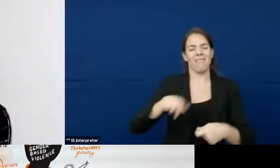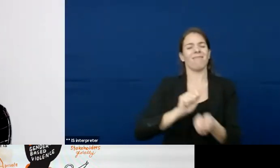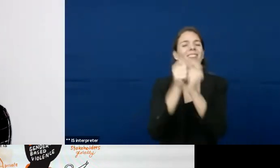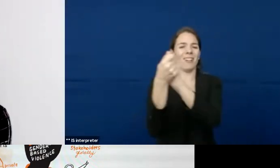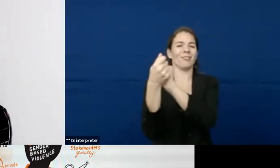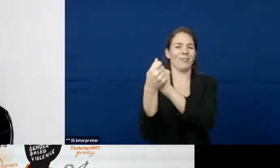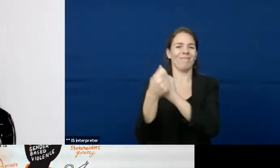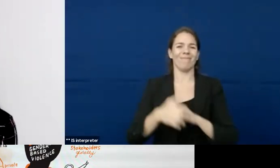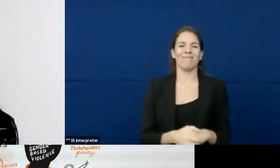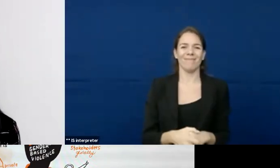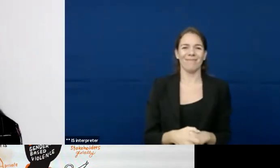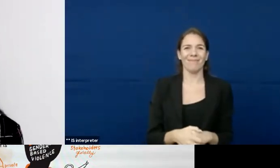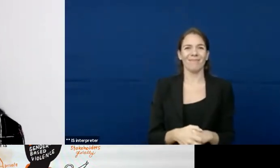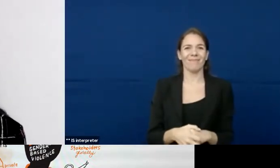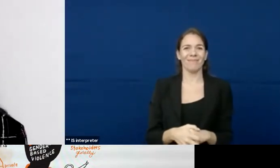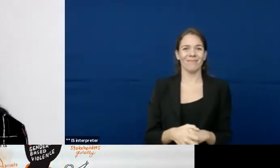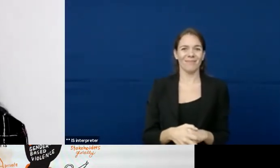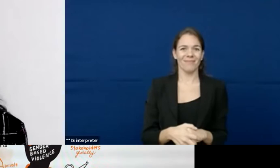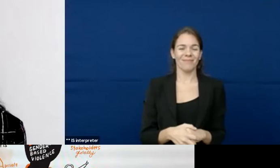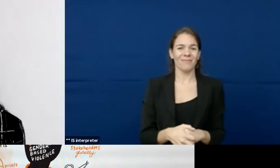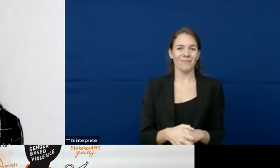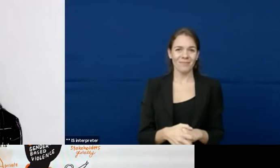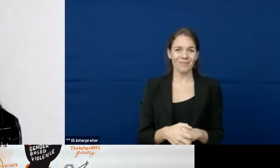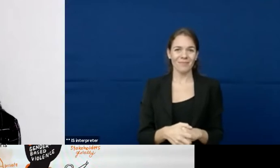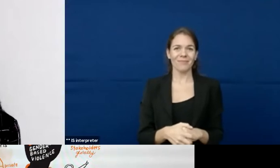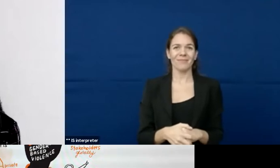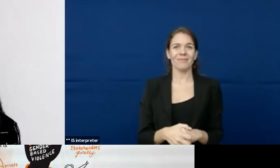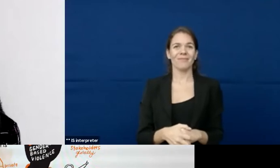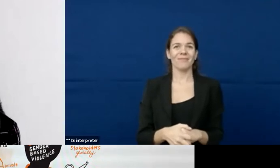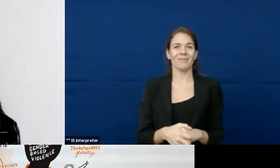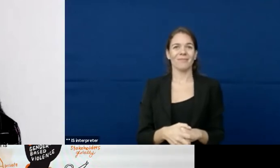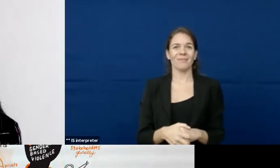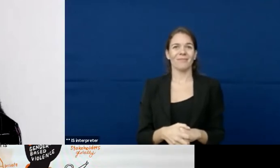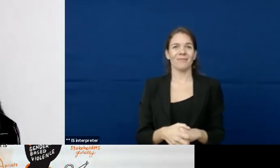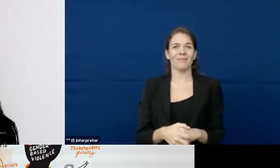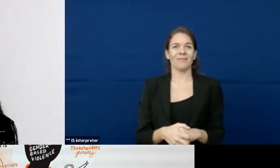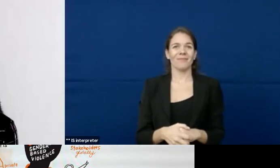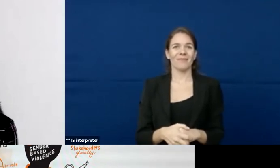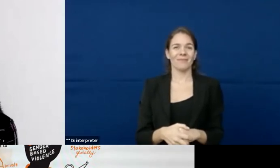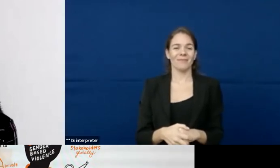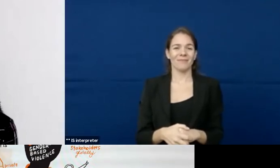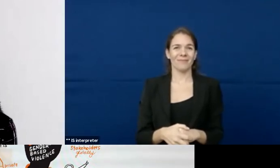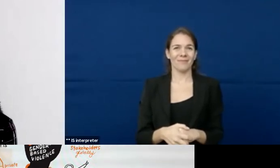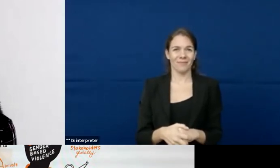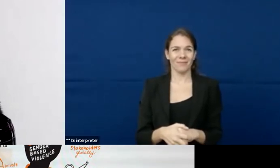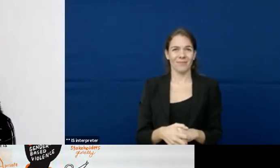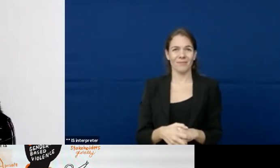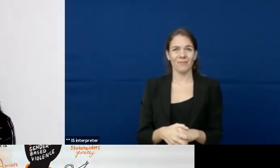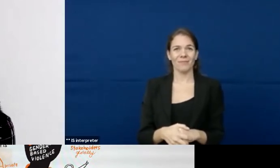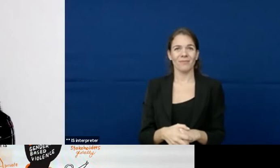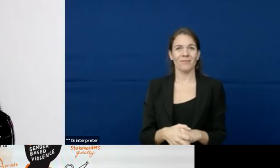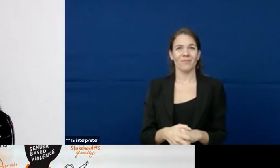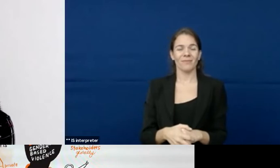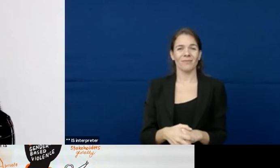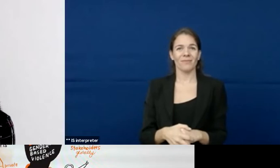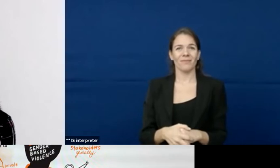global if we are to strengthen the multilateral processes and accountability, because we want all stakeholders to be accountable to